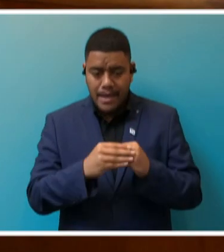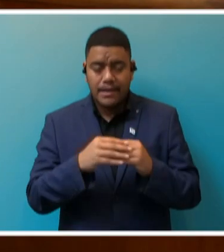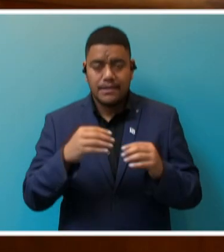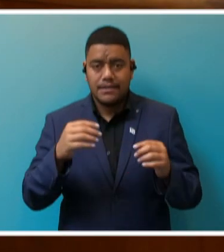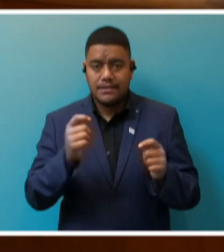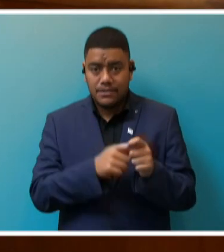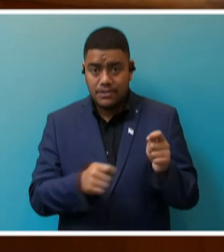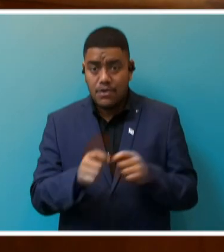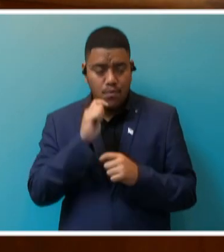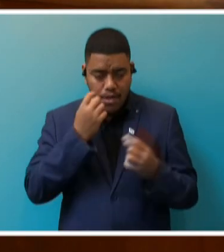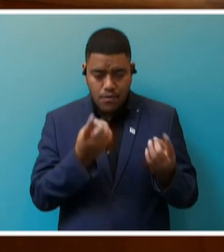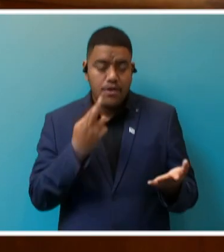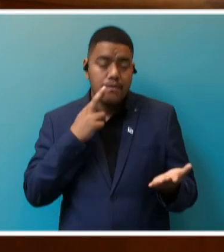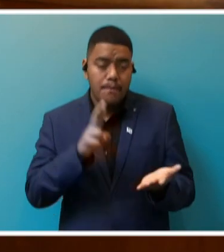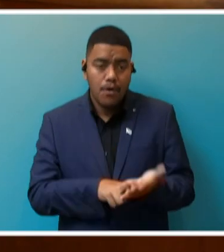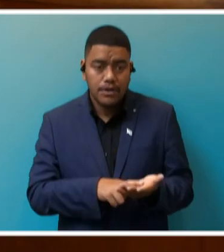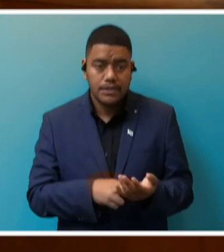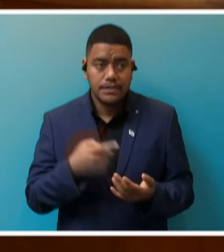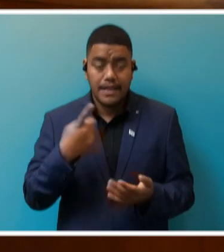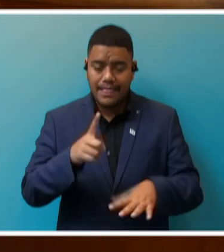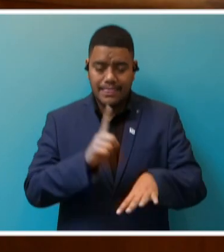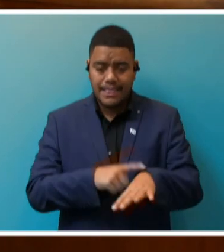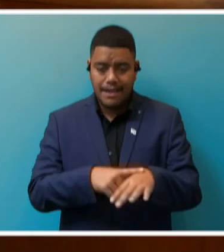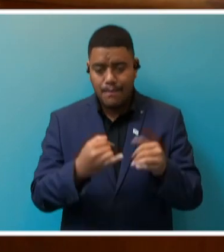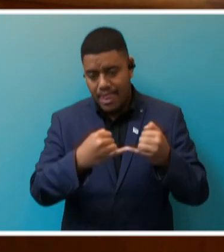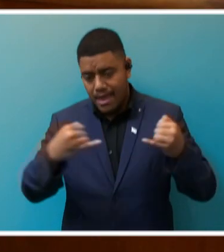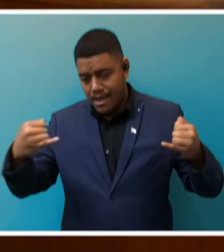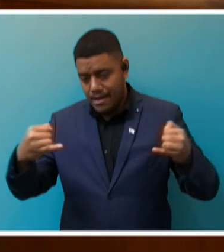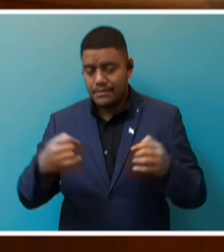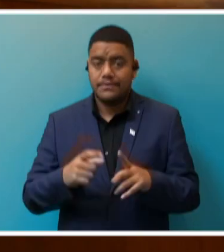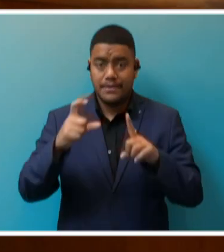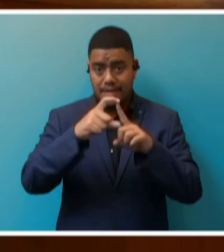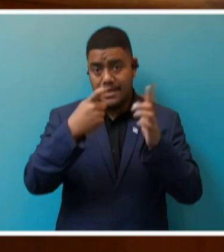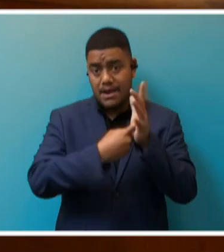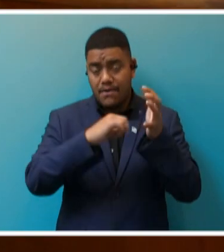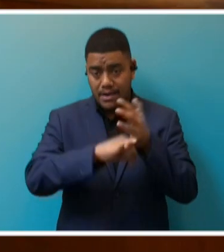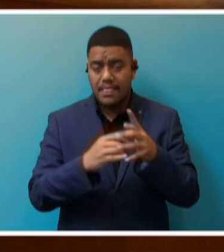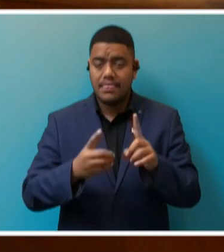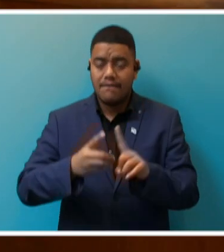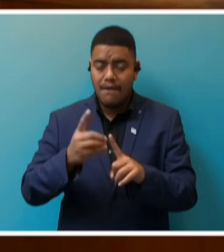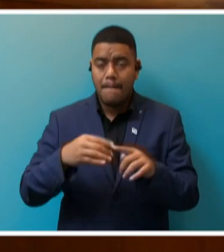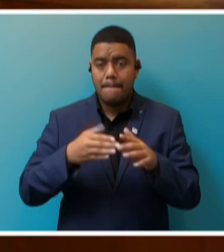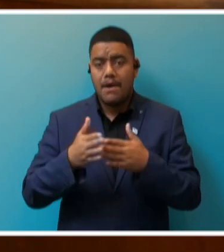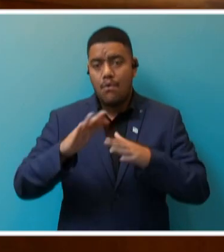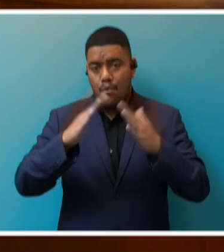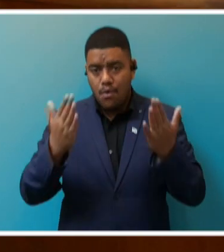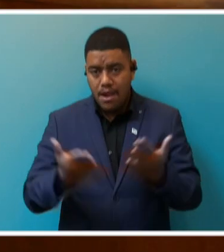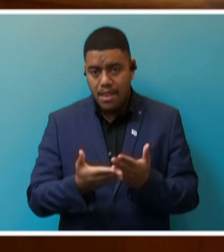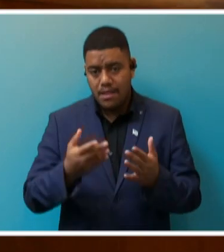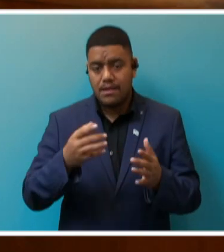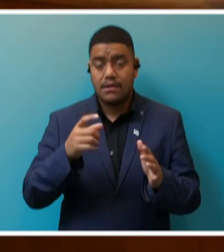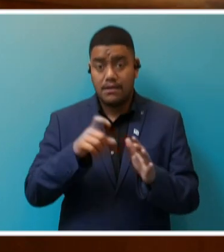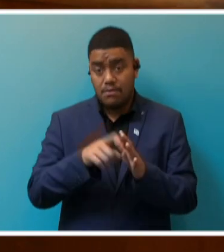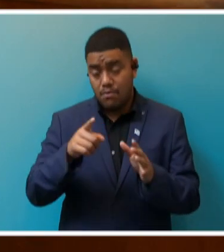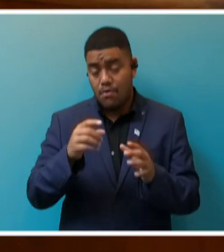Be Ready report, and the time release study, TRS, developed by the World Customs Organization,